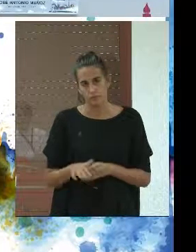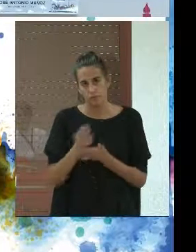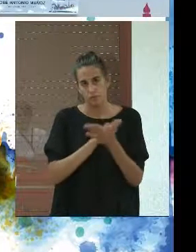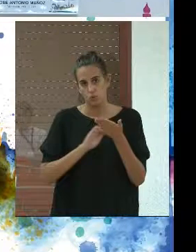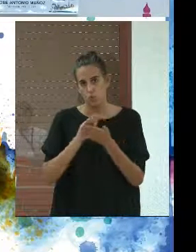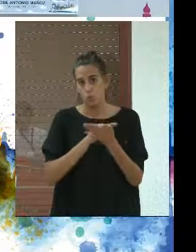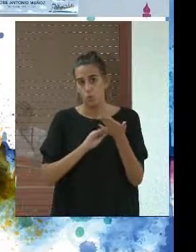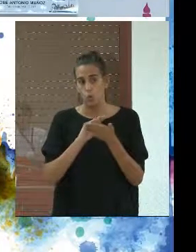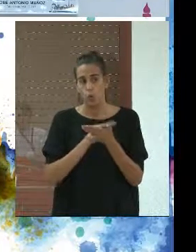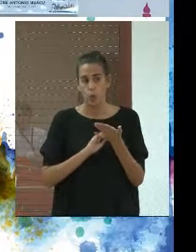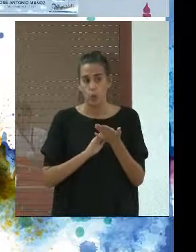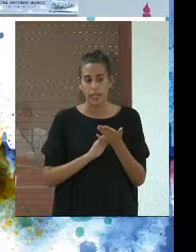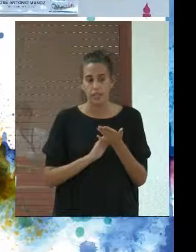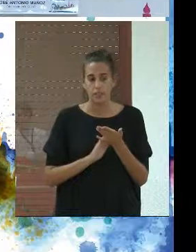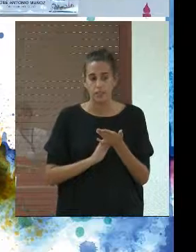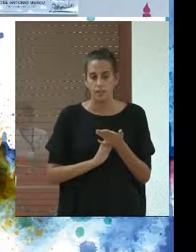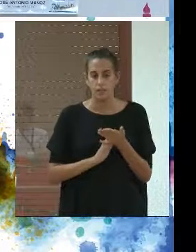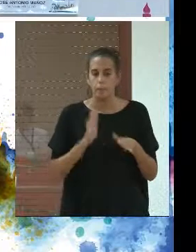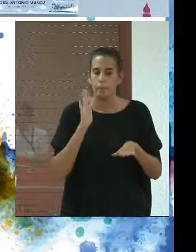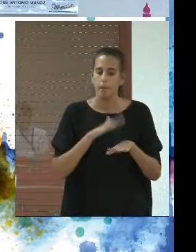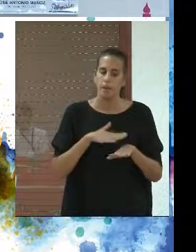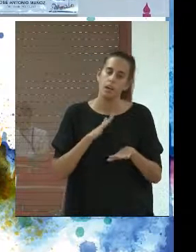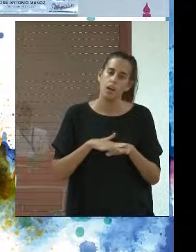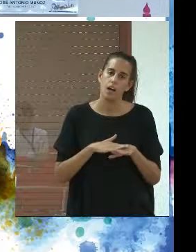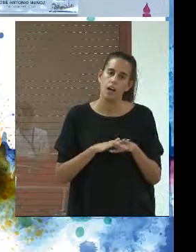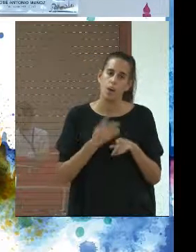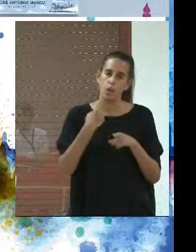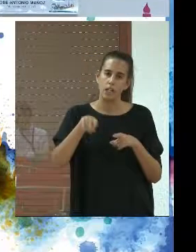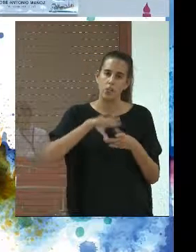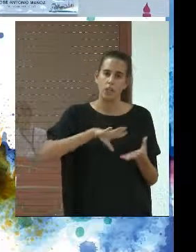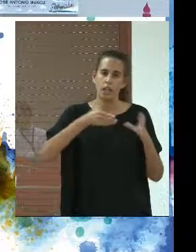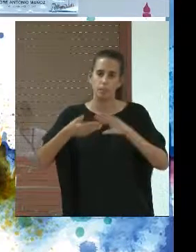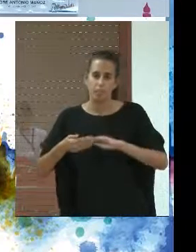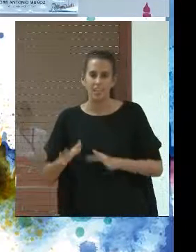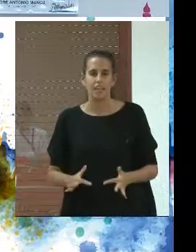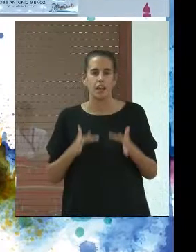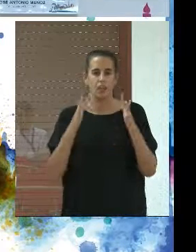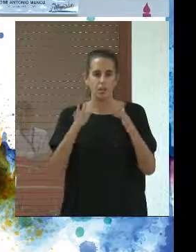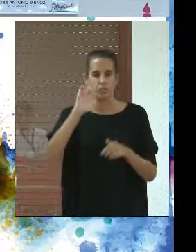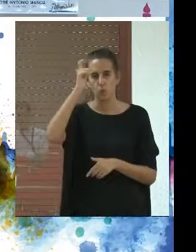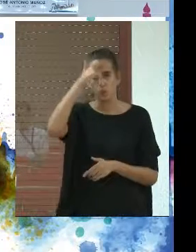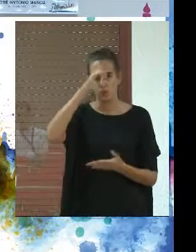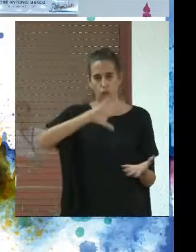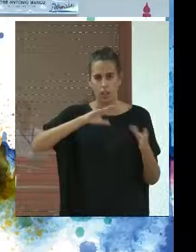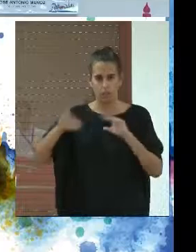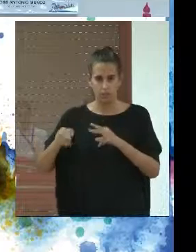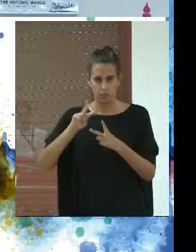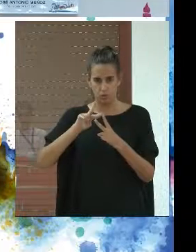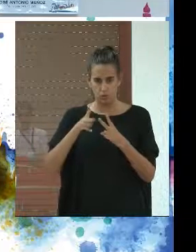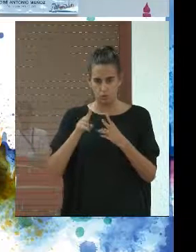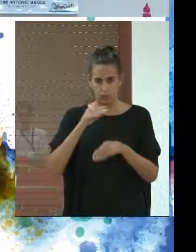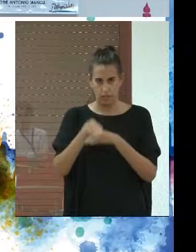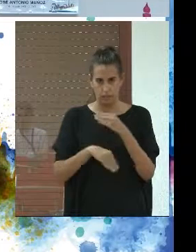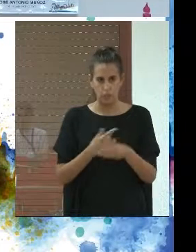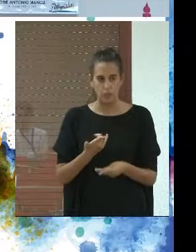is look for solutions not just to adapt objects, but also to adapt